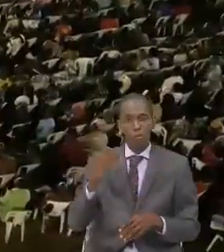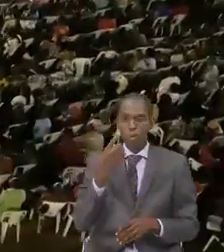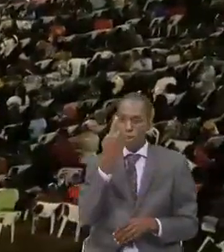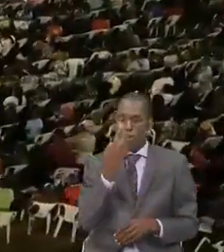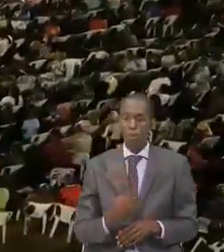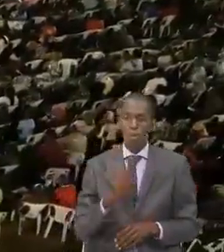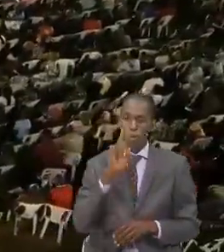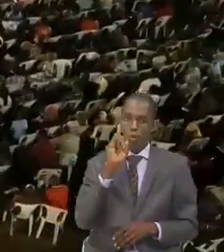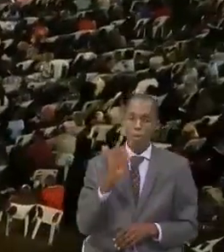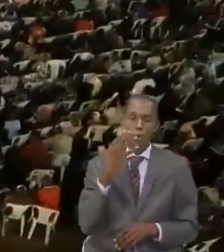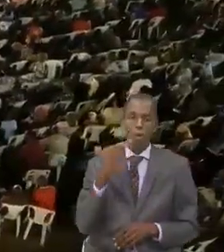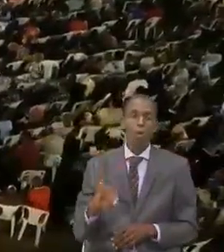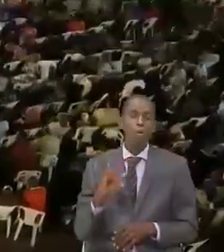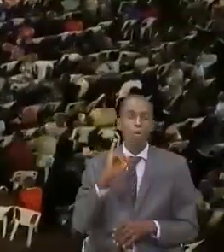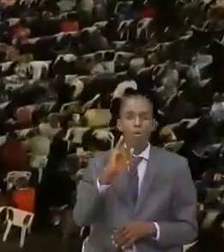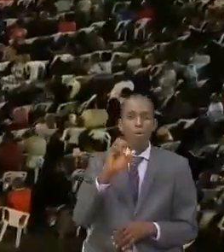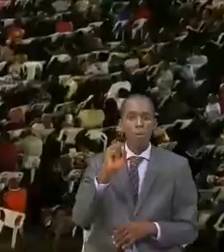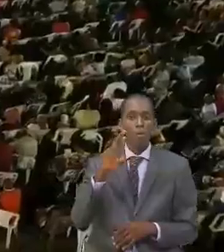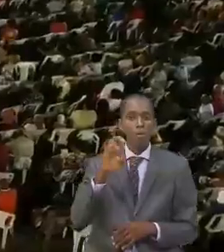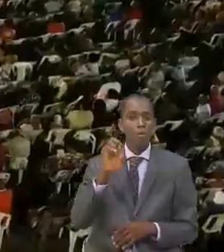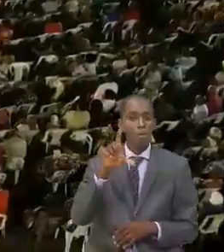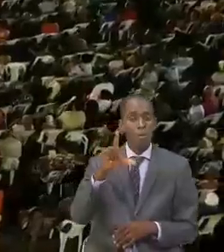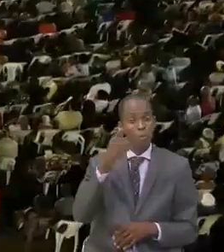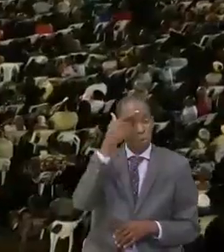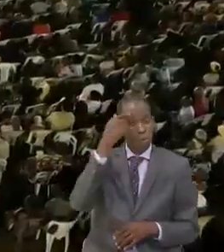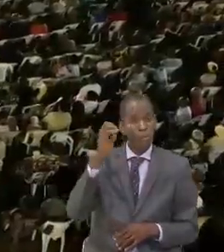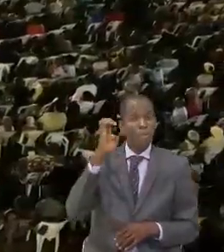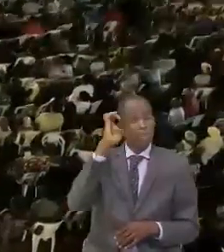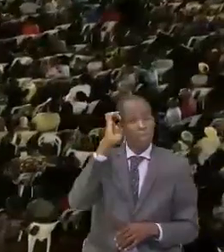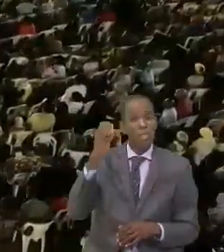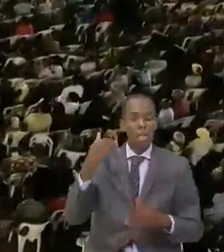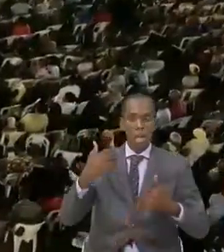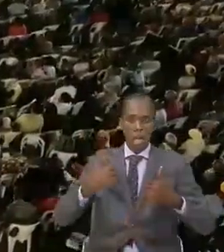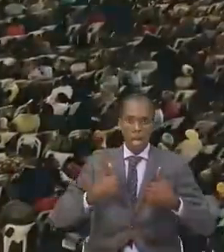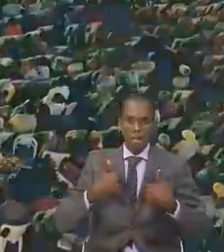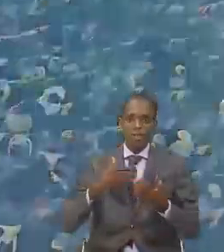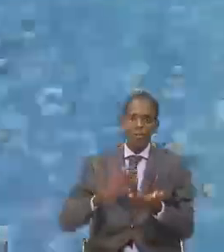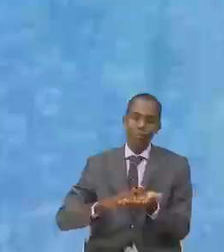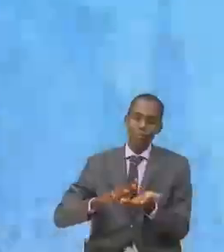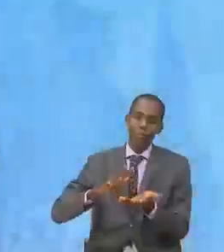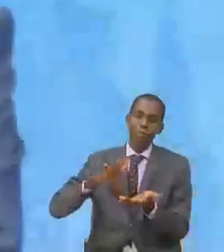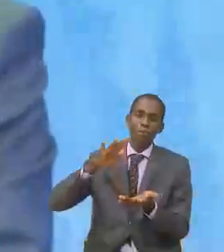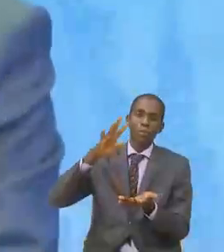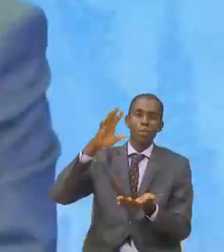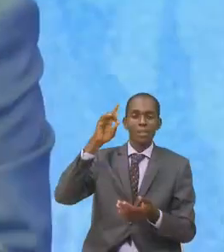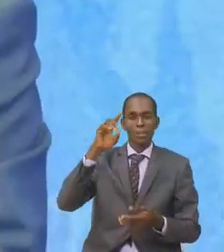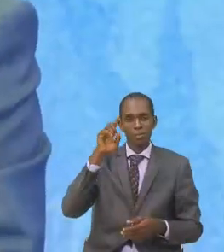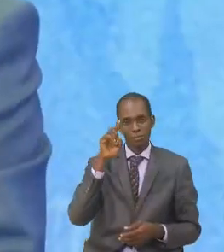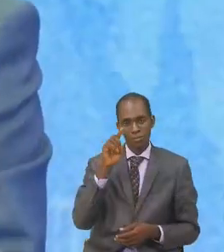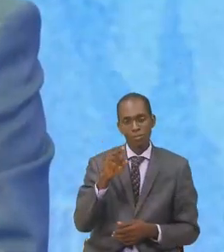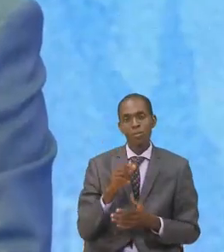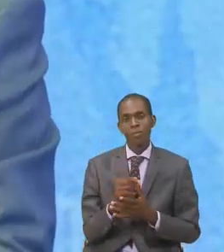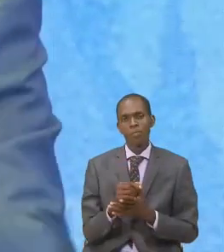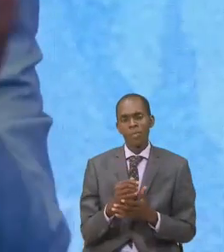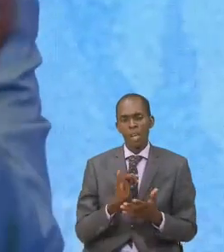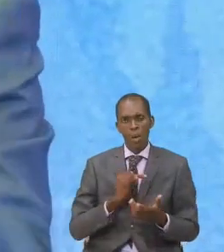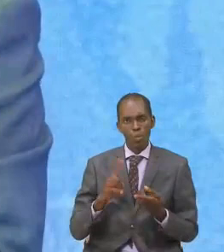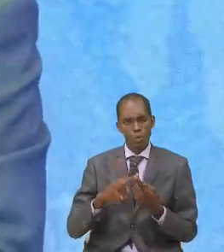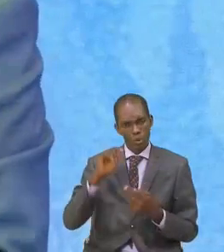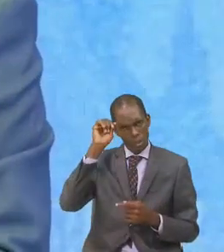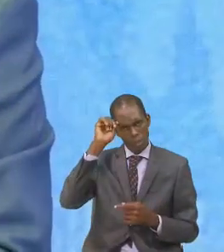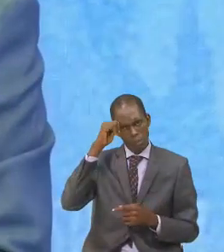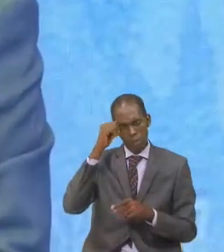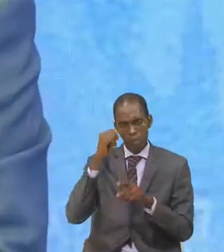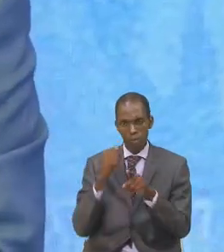God, and for the Holy One of Israel, for he has glorified thee. He